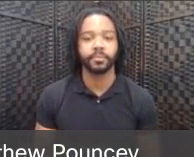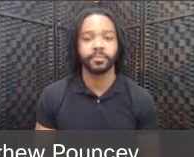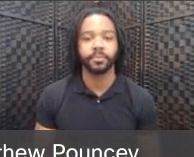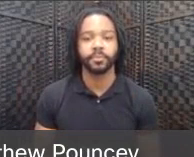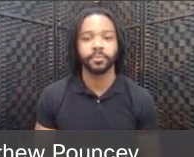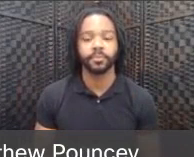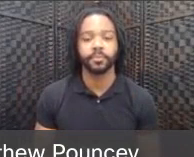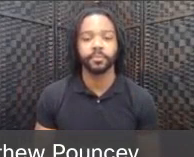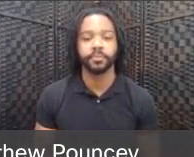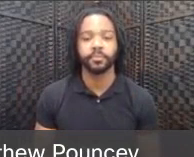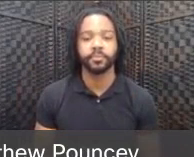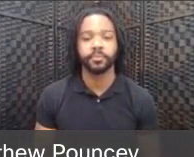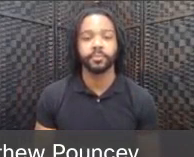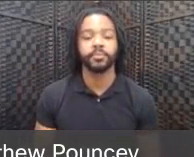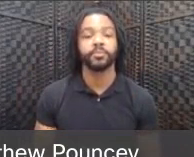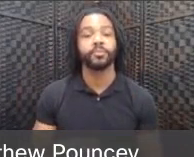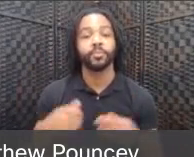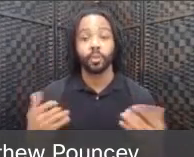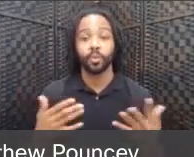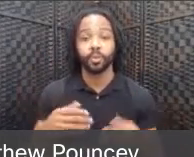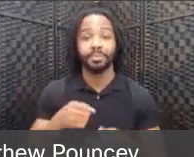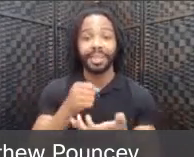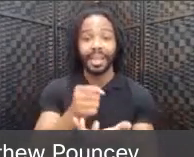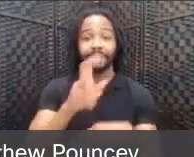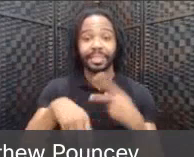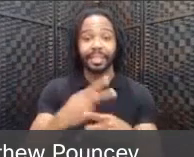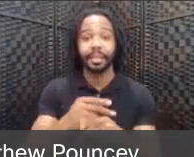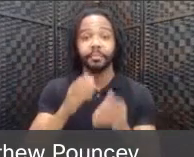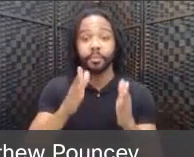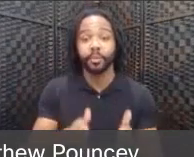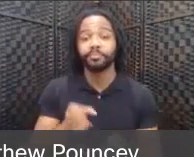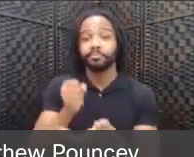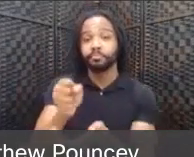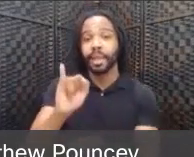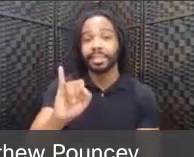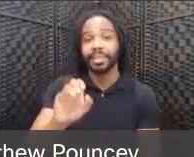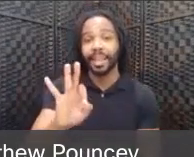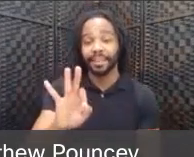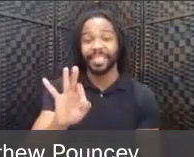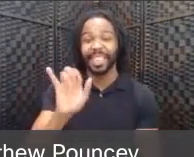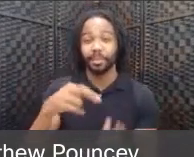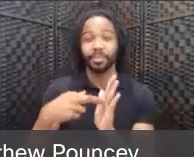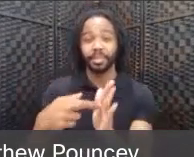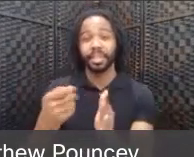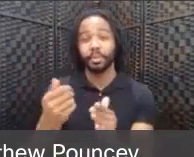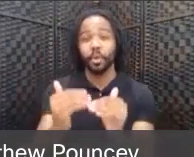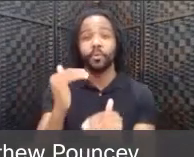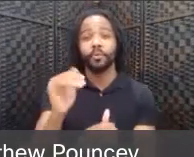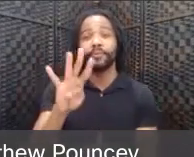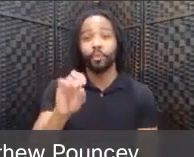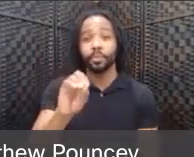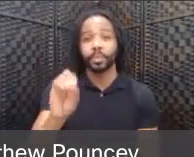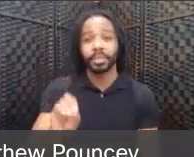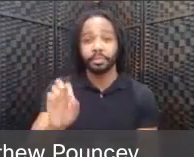So by placement types, the people in ICFs who've contracted COVID represent a little over 40% of people in